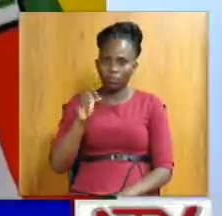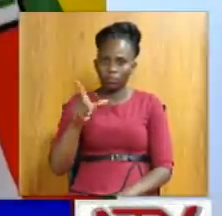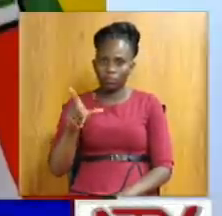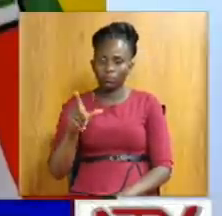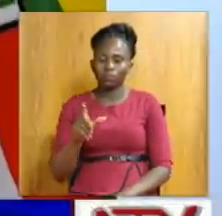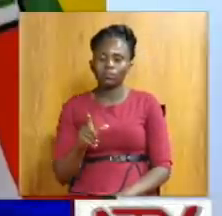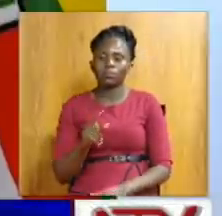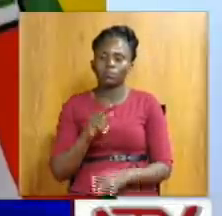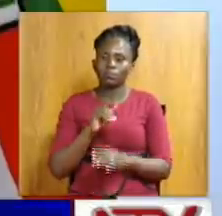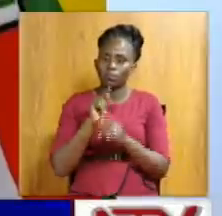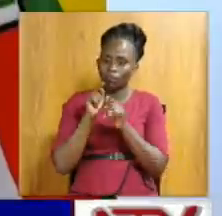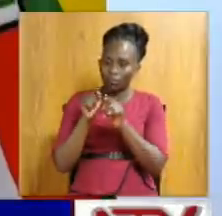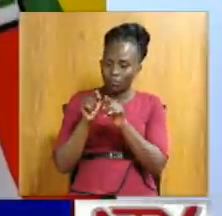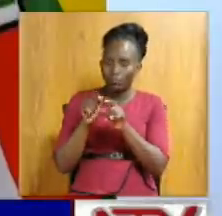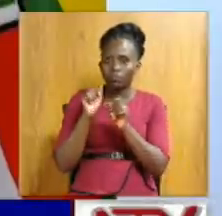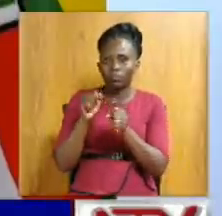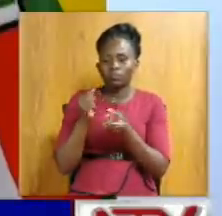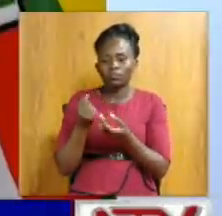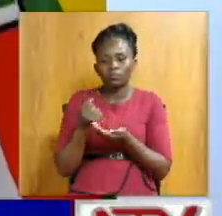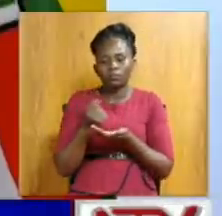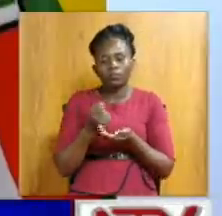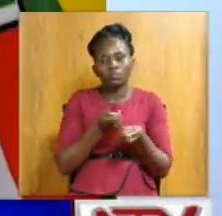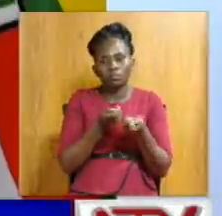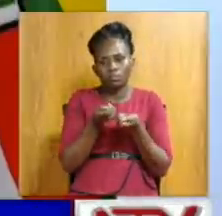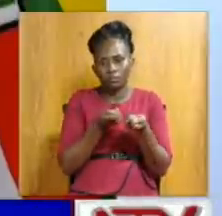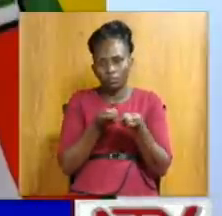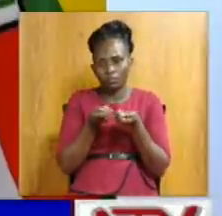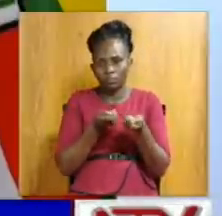those that also control inflammation.